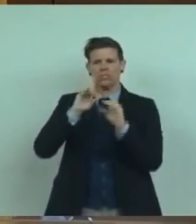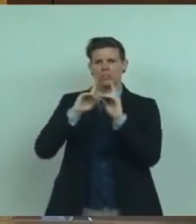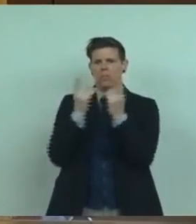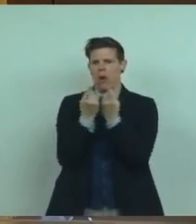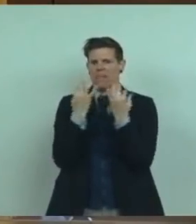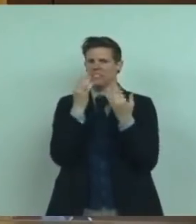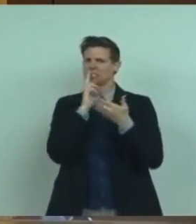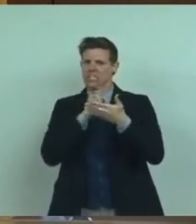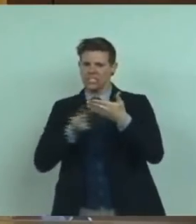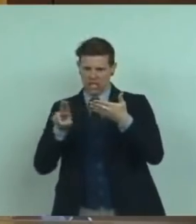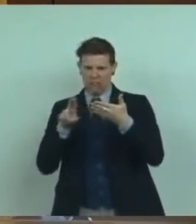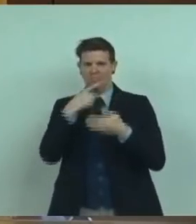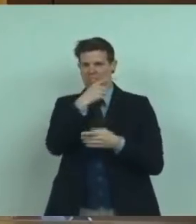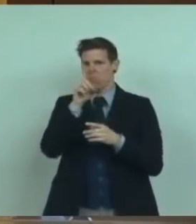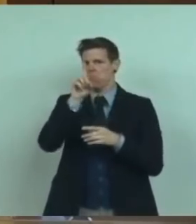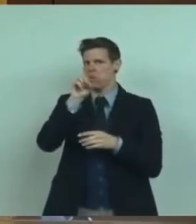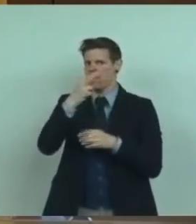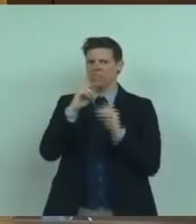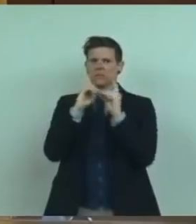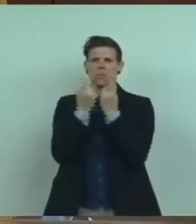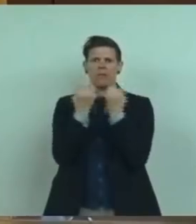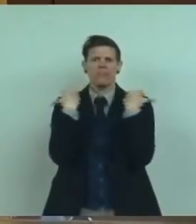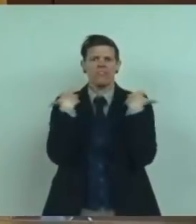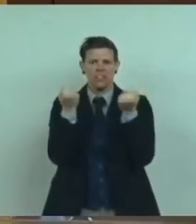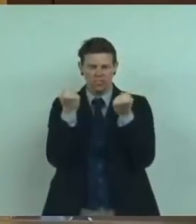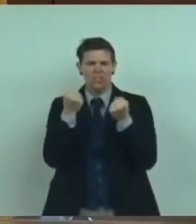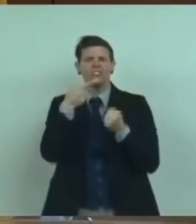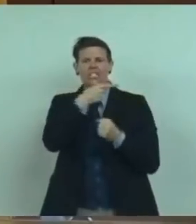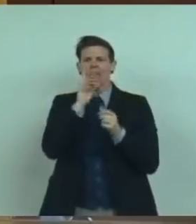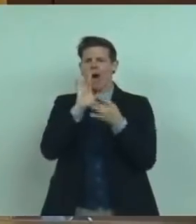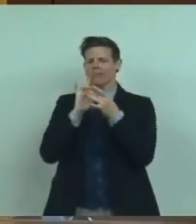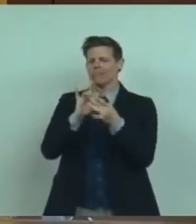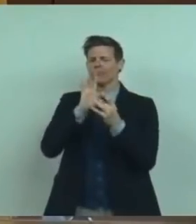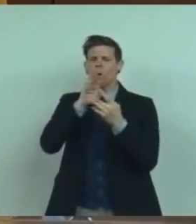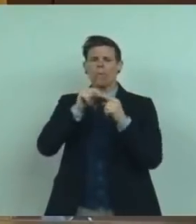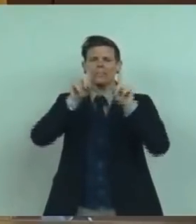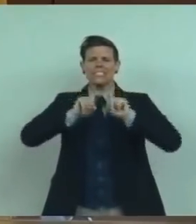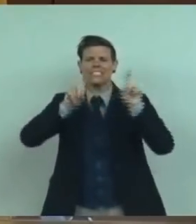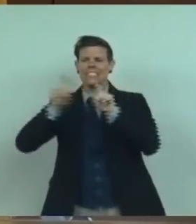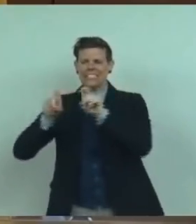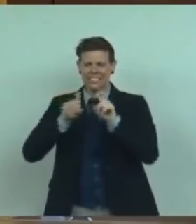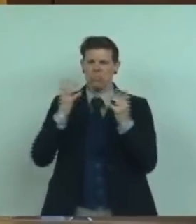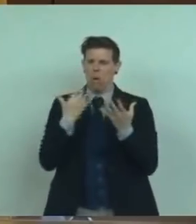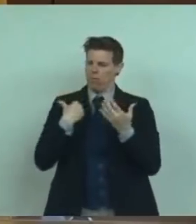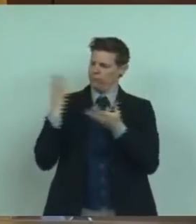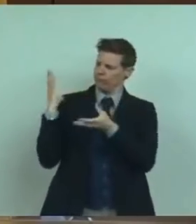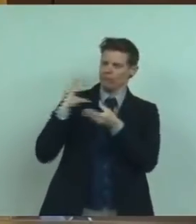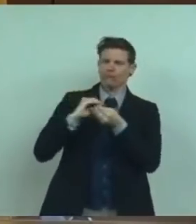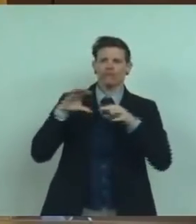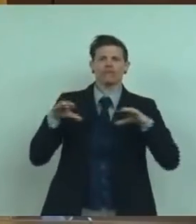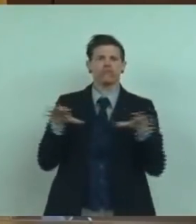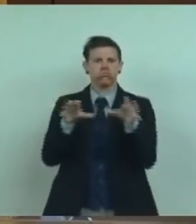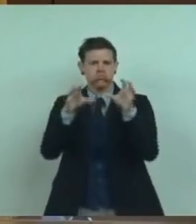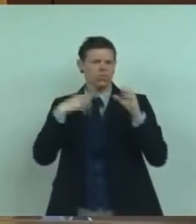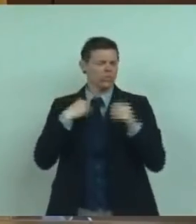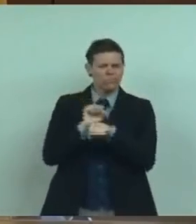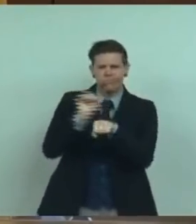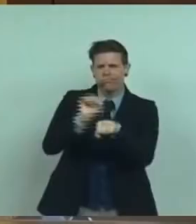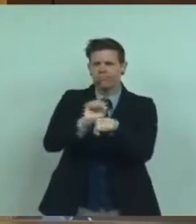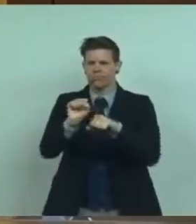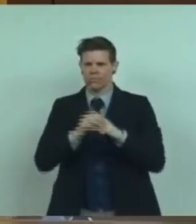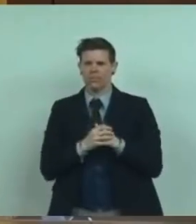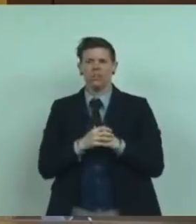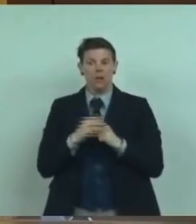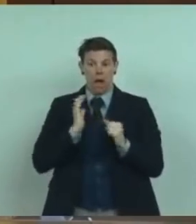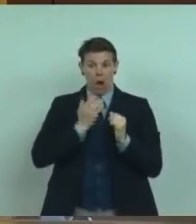bit about what we've accomplished so that you can see that we're working on executing our ideas that help us plan for this